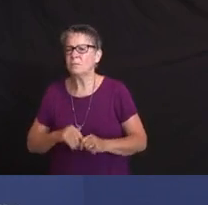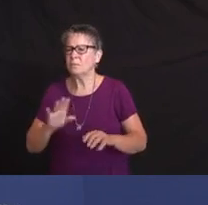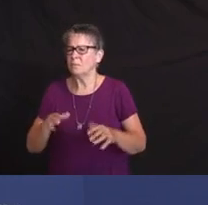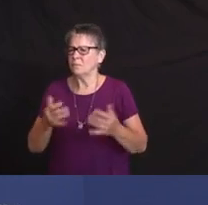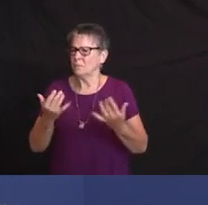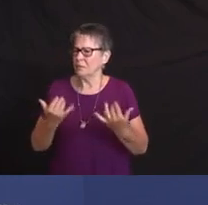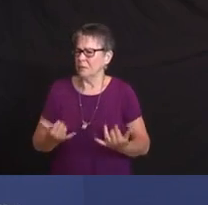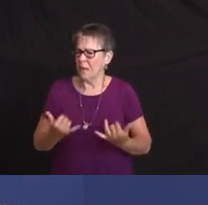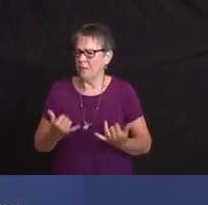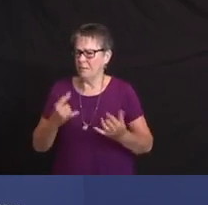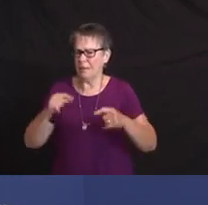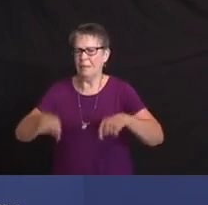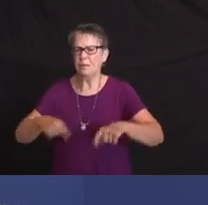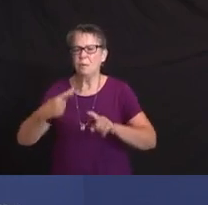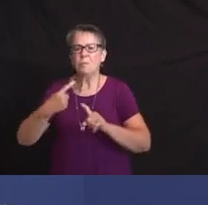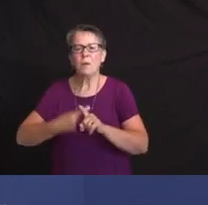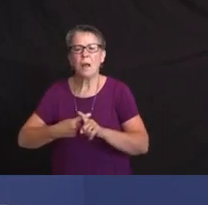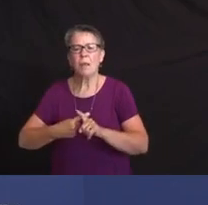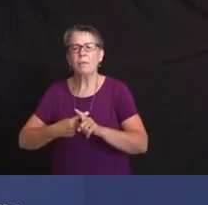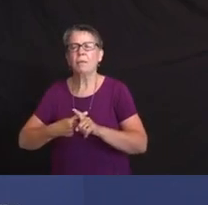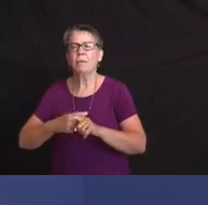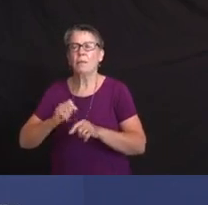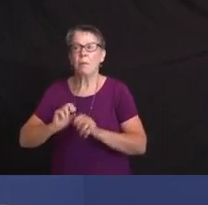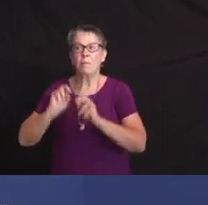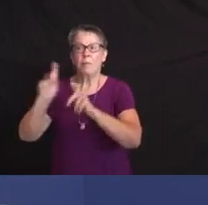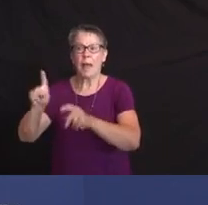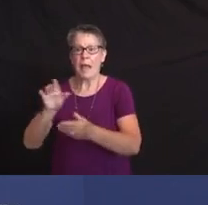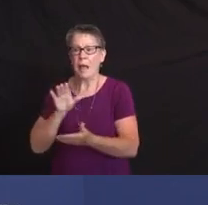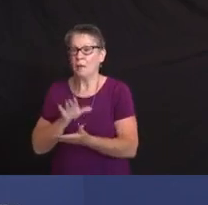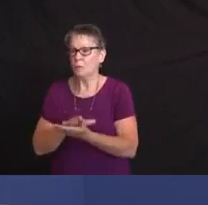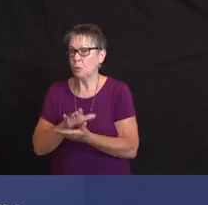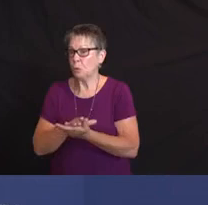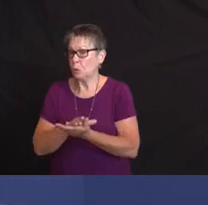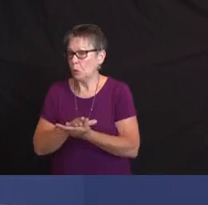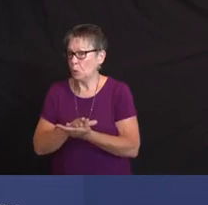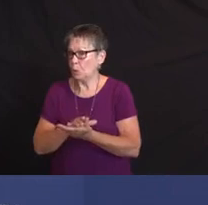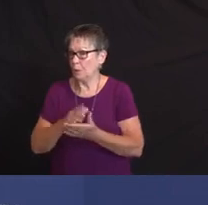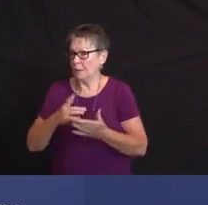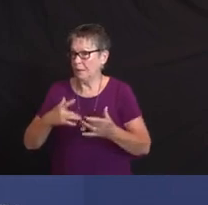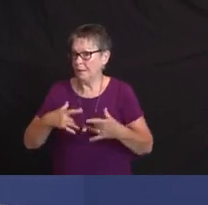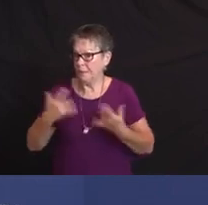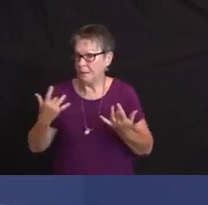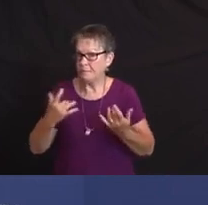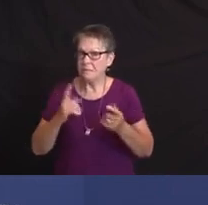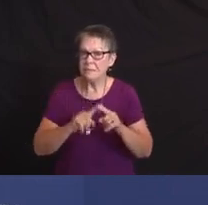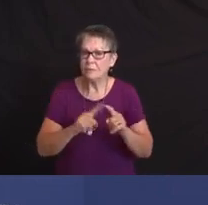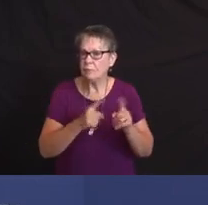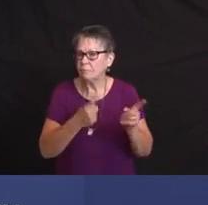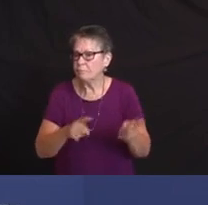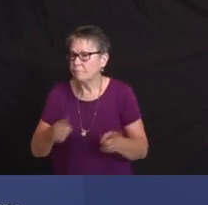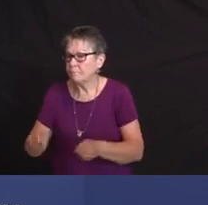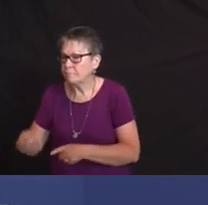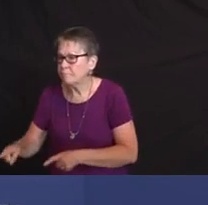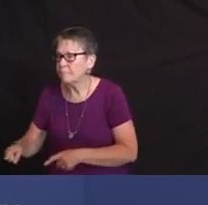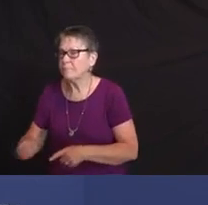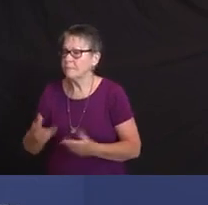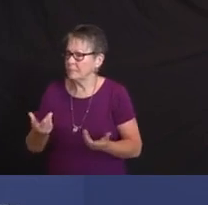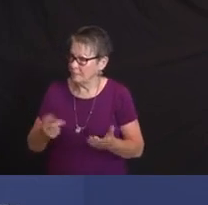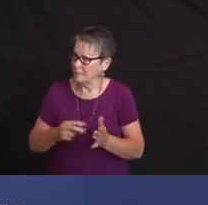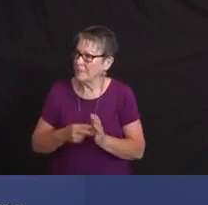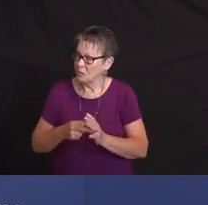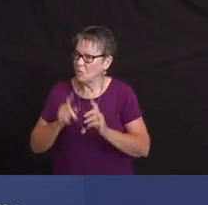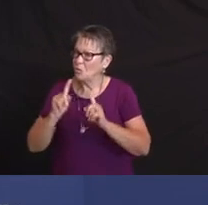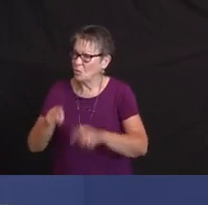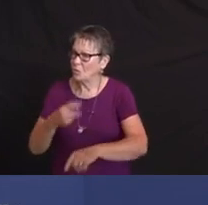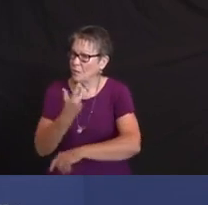this month, and I want to urge parents to take advantage of these opportunities and get your children vaccinated if they are 12 years or